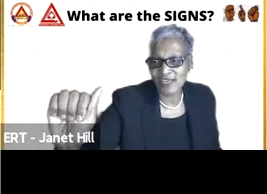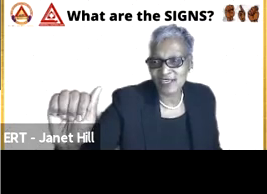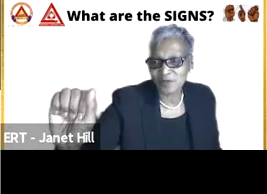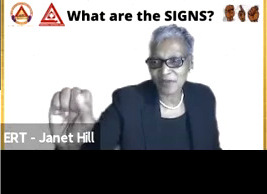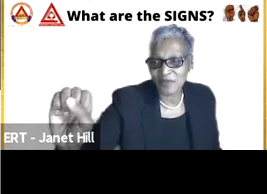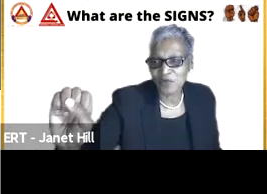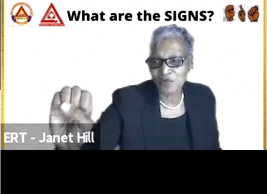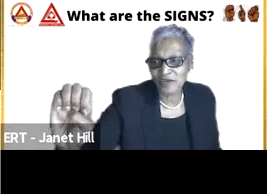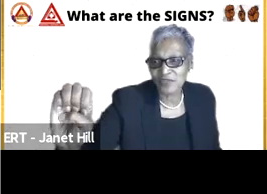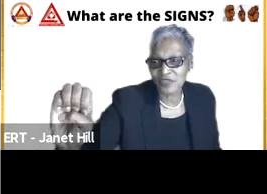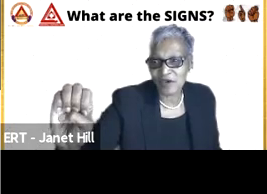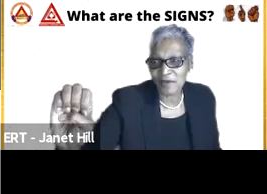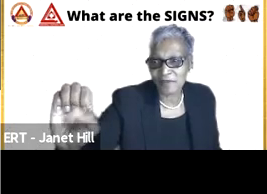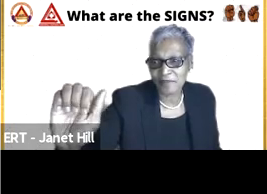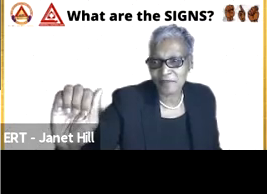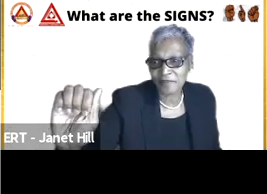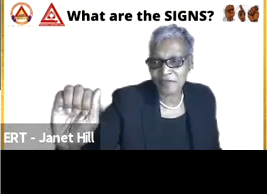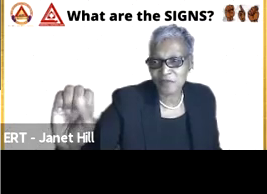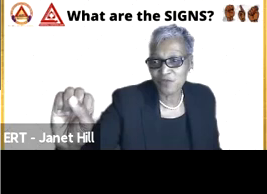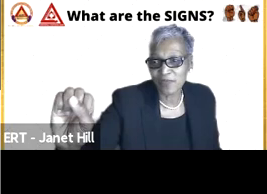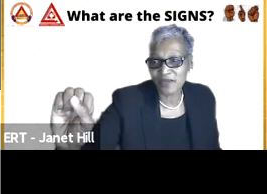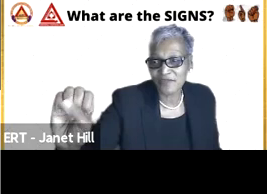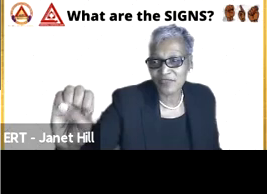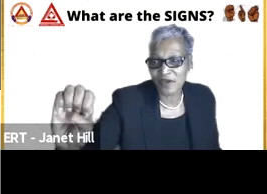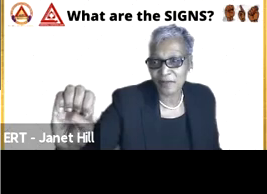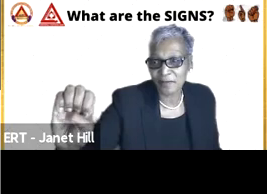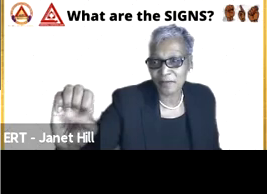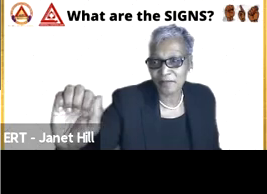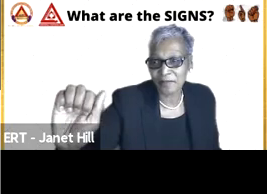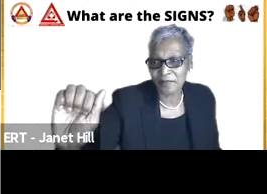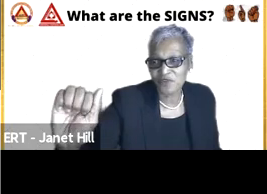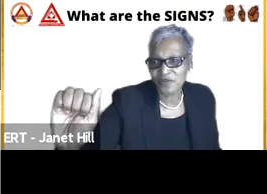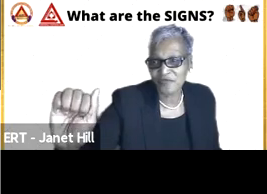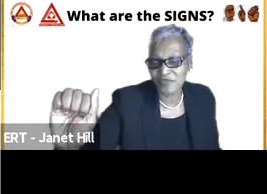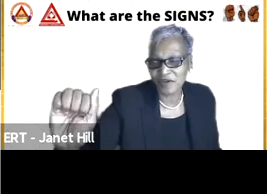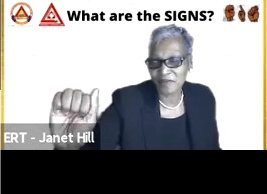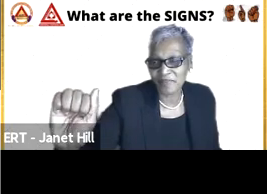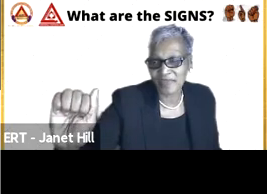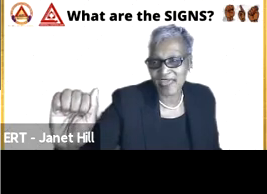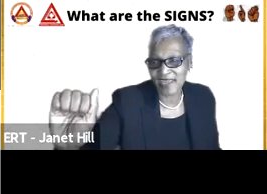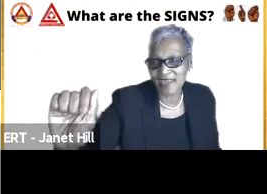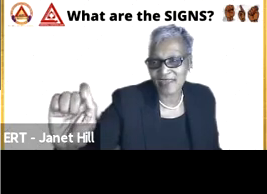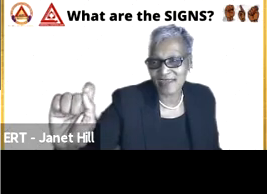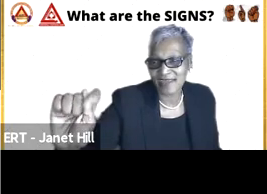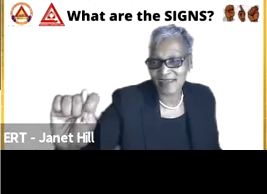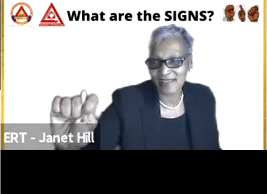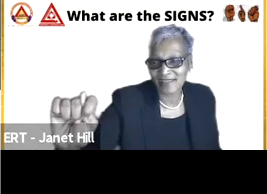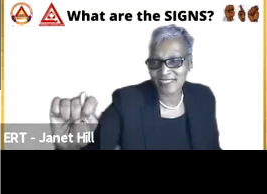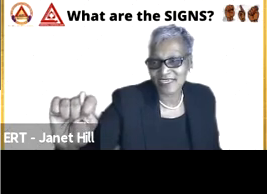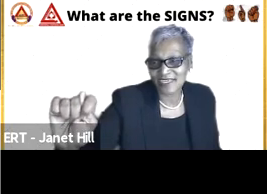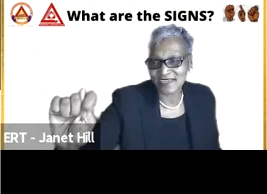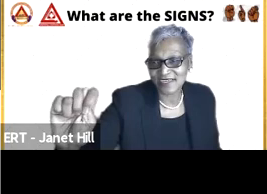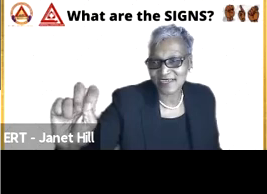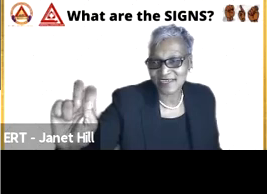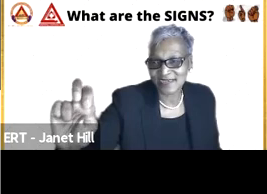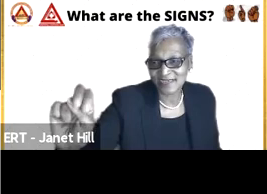All this by the moving of the thumb, the movement of the thumb, moving of the thumb, the A, the